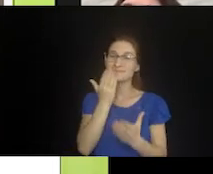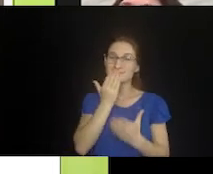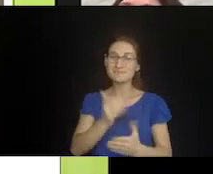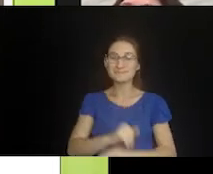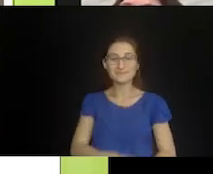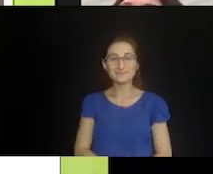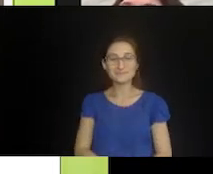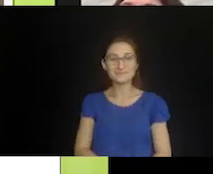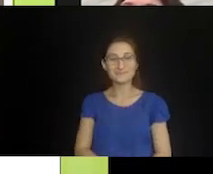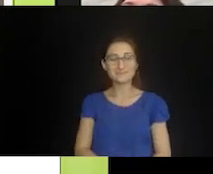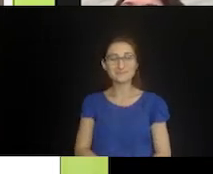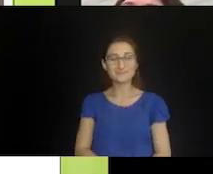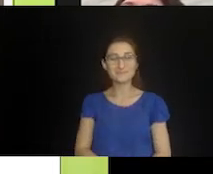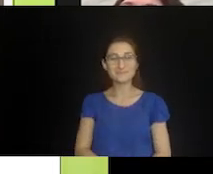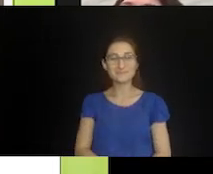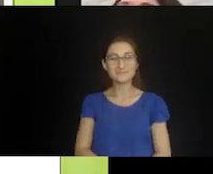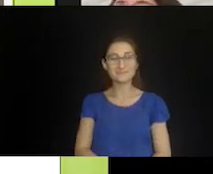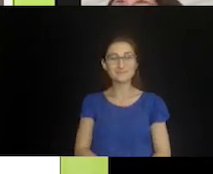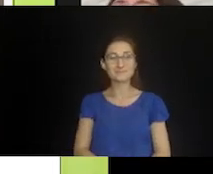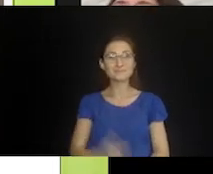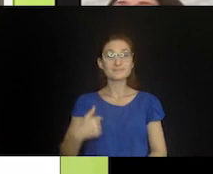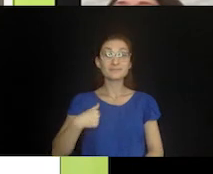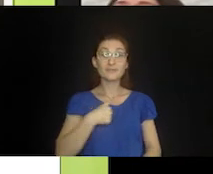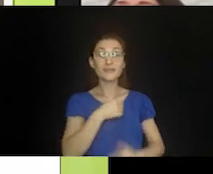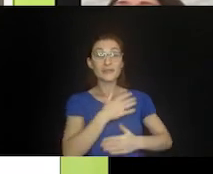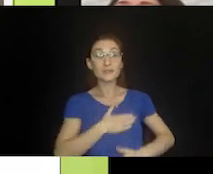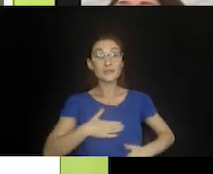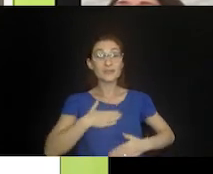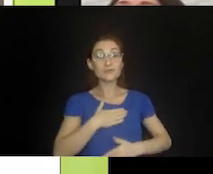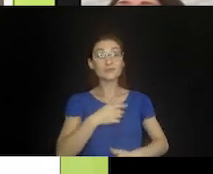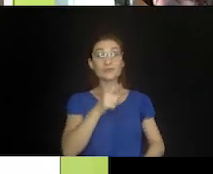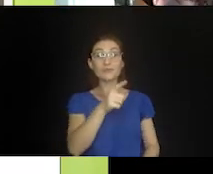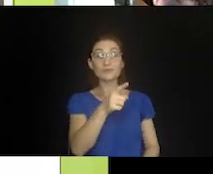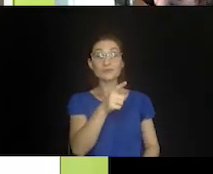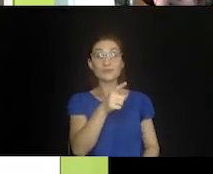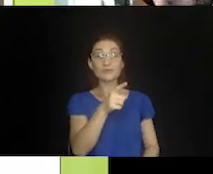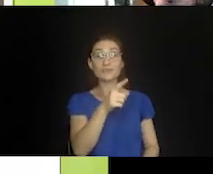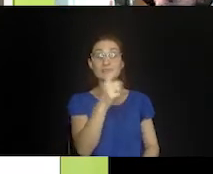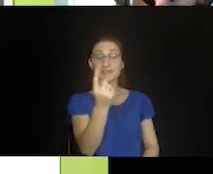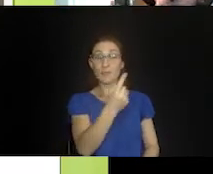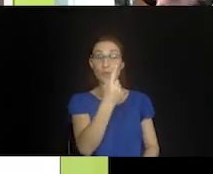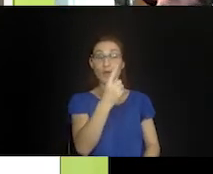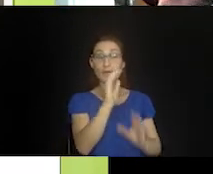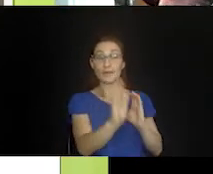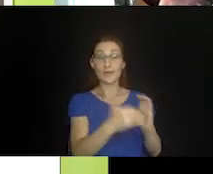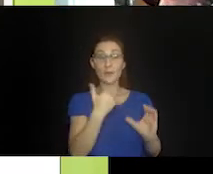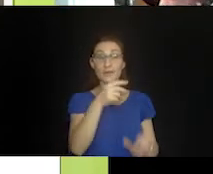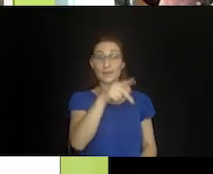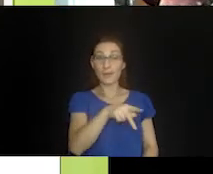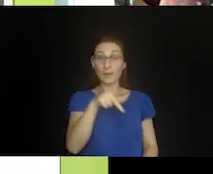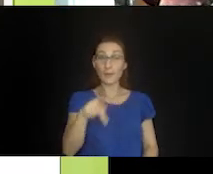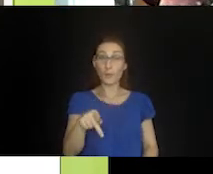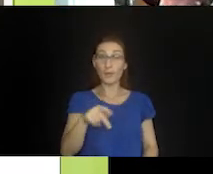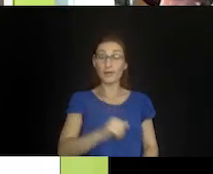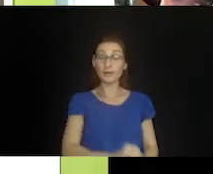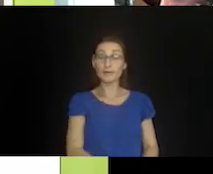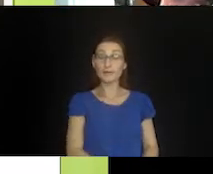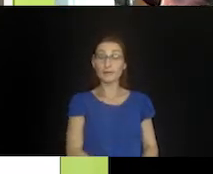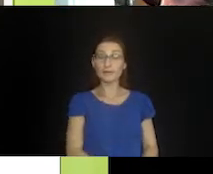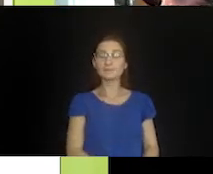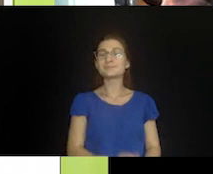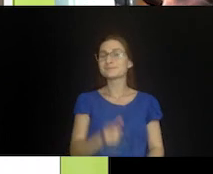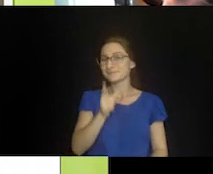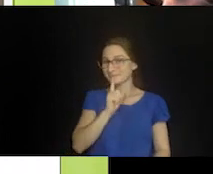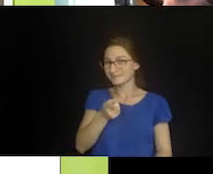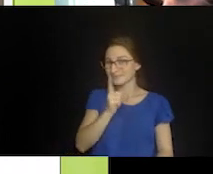my presentation today. I appreciate it. I would appreciate somebody email me the PowerPoint